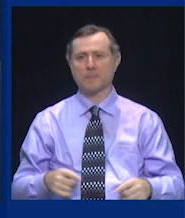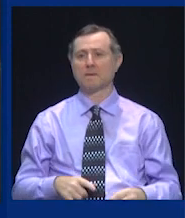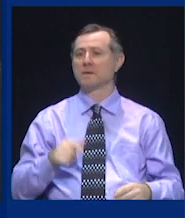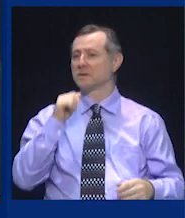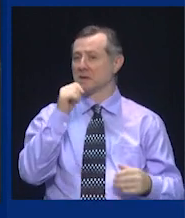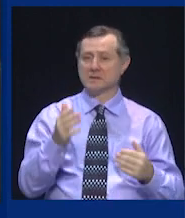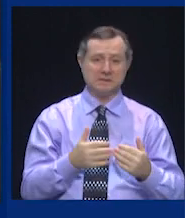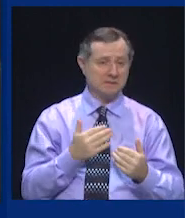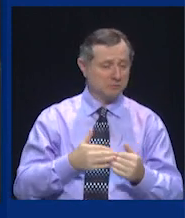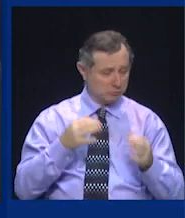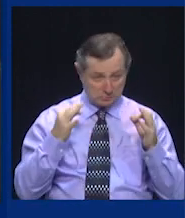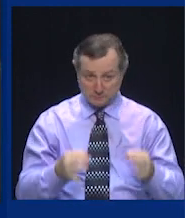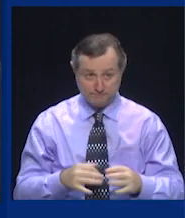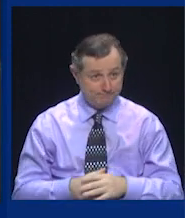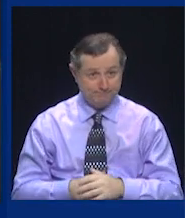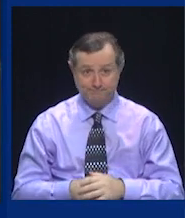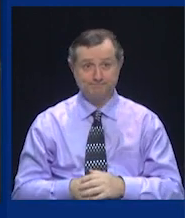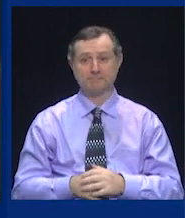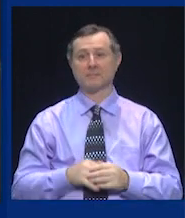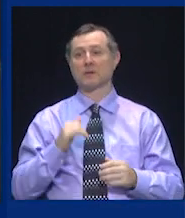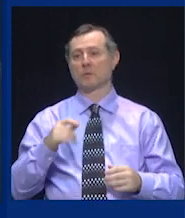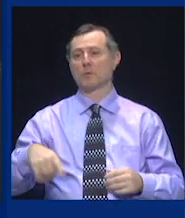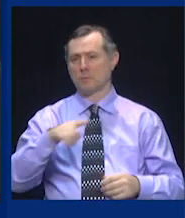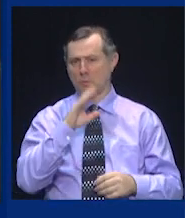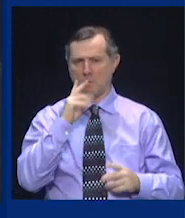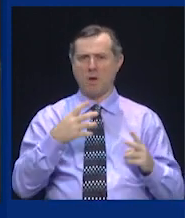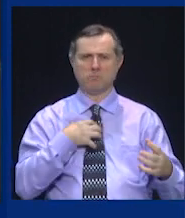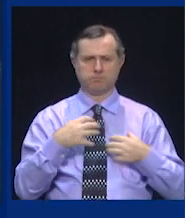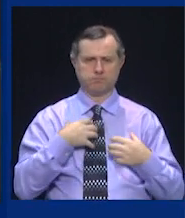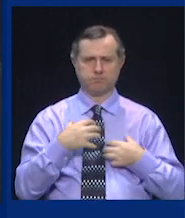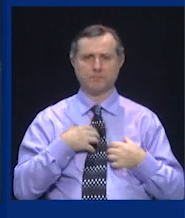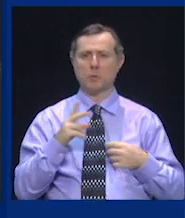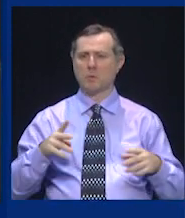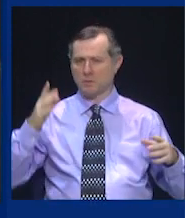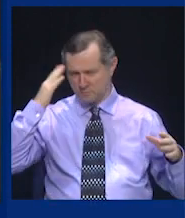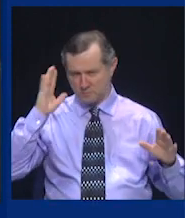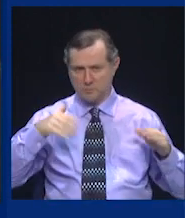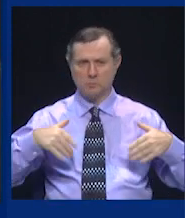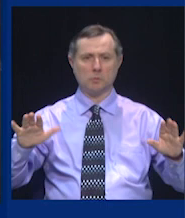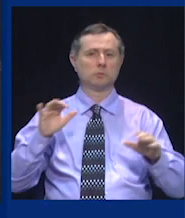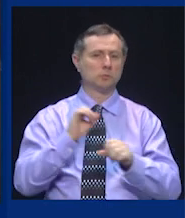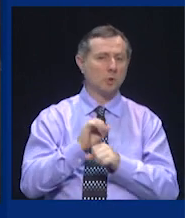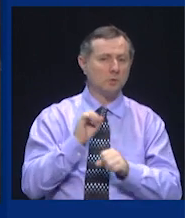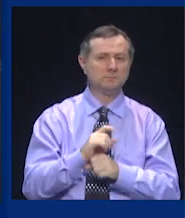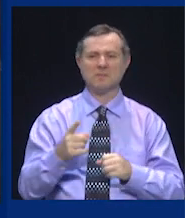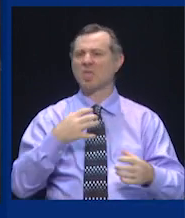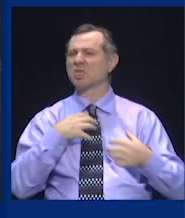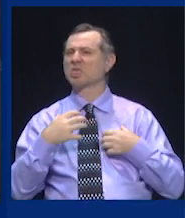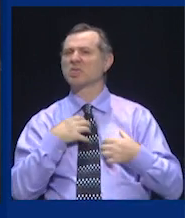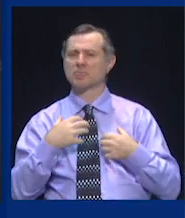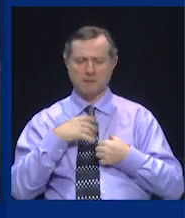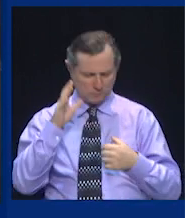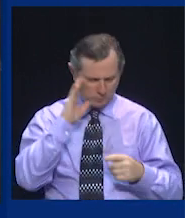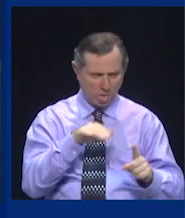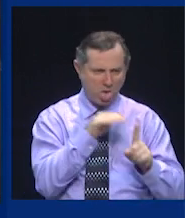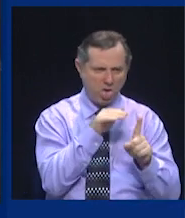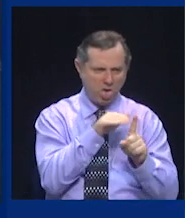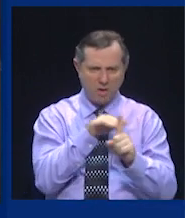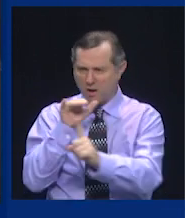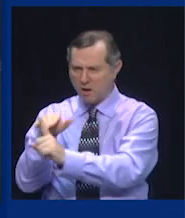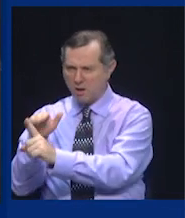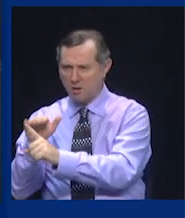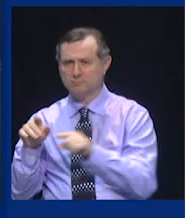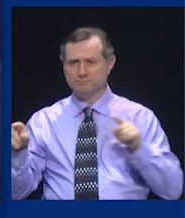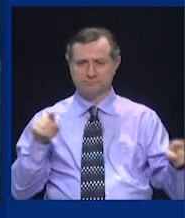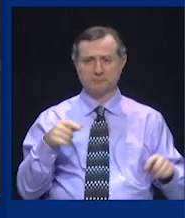decision. They're going to go back to their offices today. Their phones are going to ring. They're going to have a lot of people saying, I don't